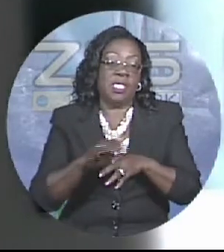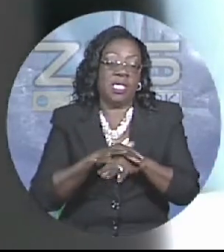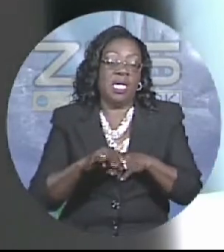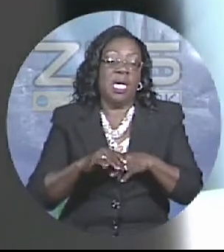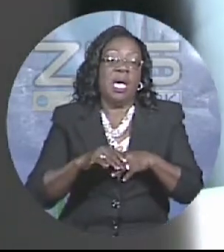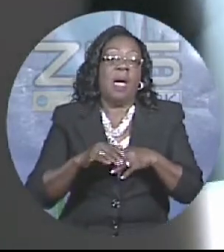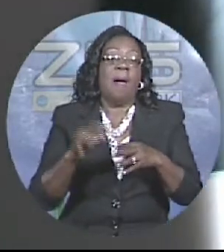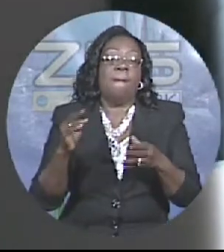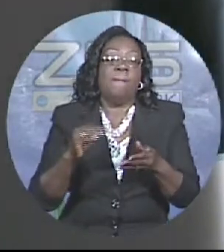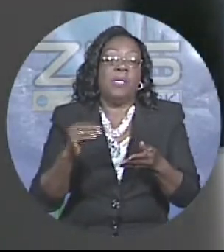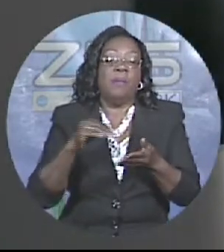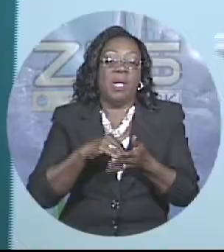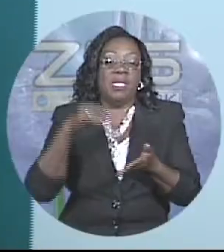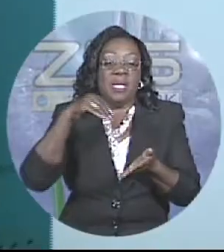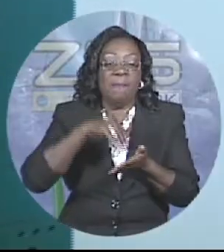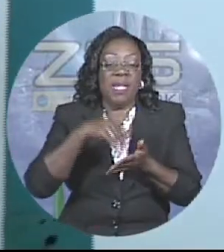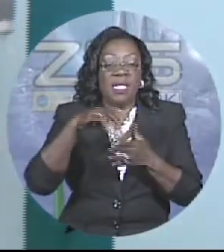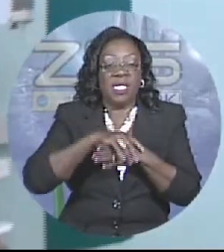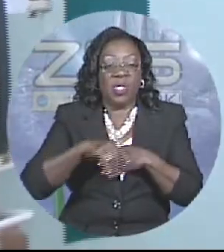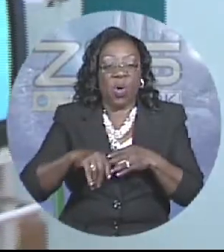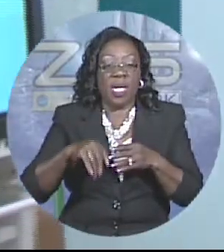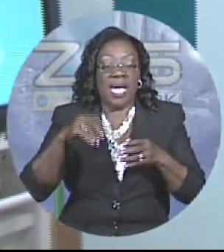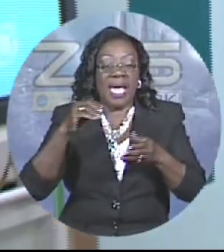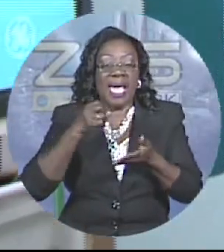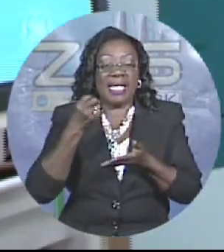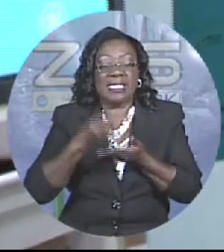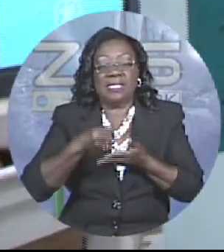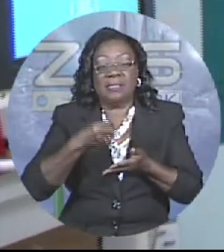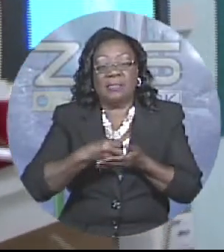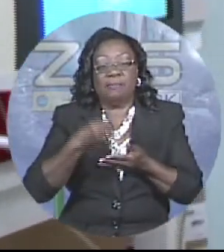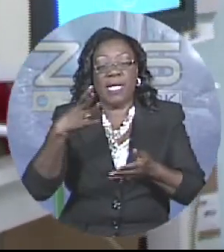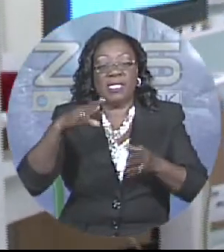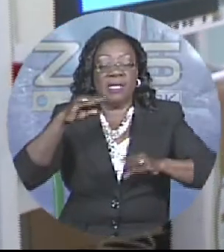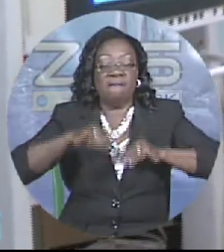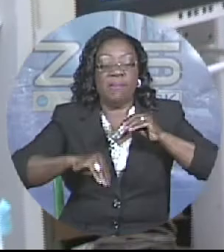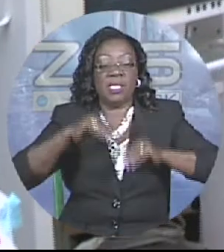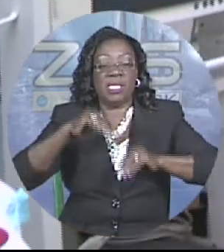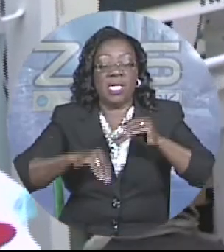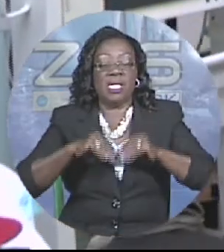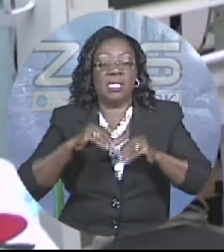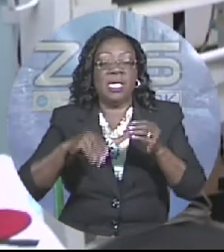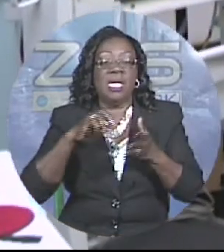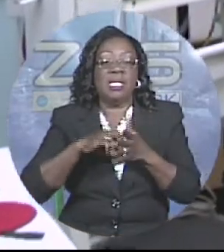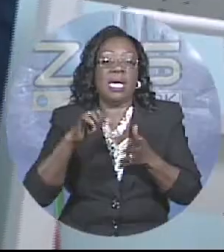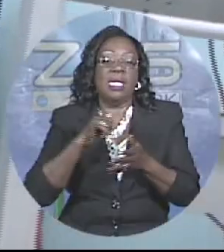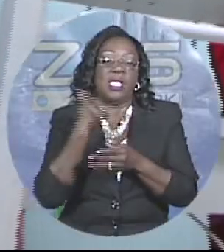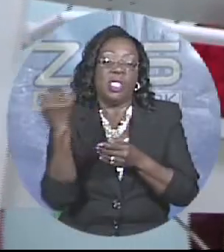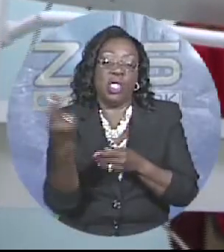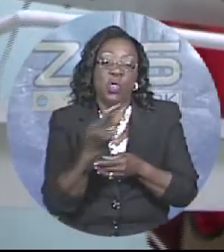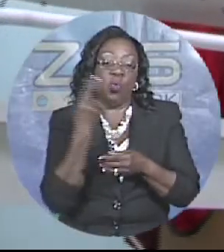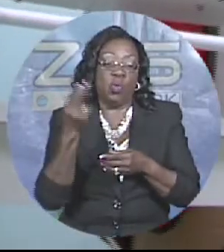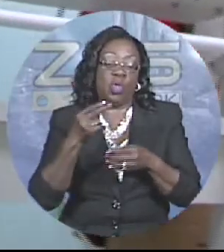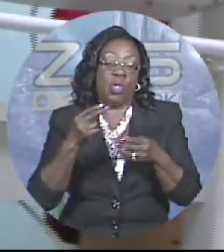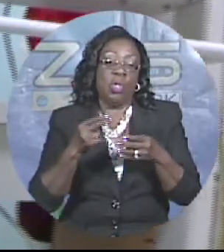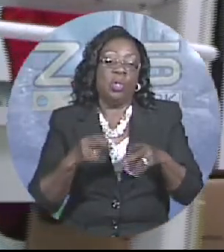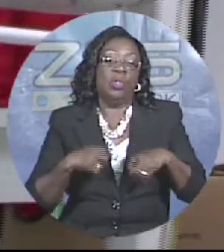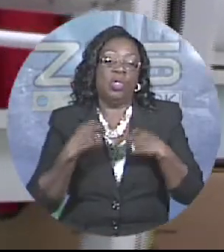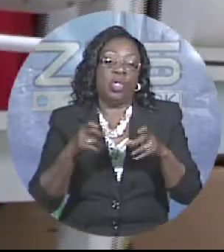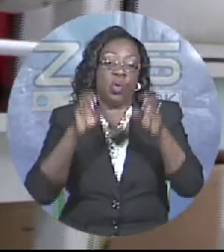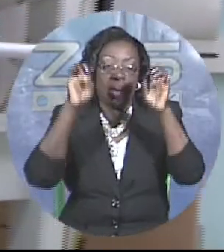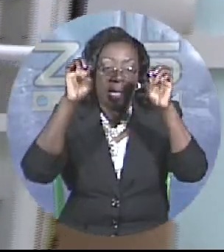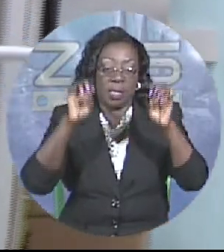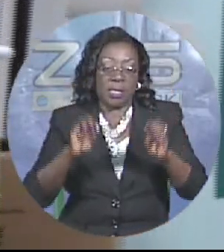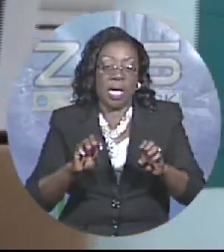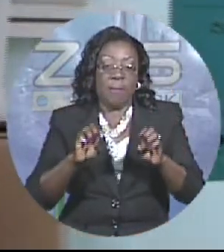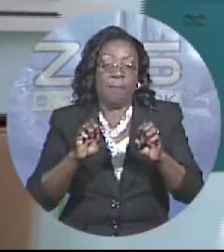and ultrasound machine. But a press release from the Public Hospitals Authority this afternoon confirmed that all imaging services have